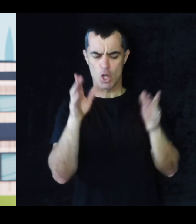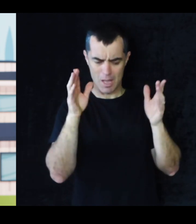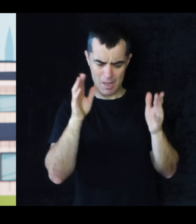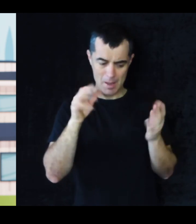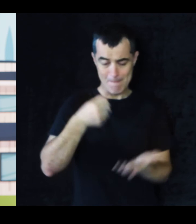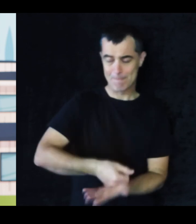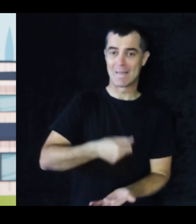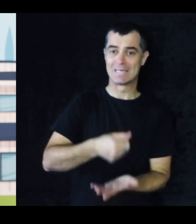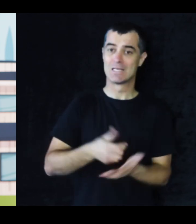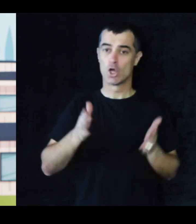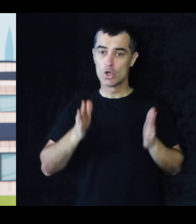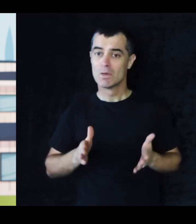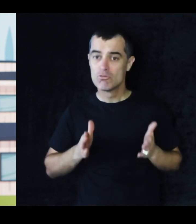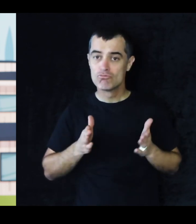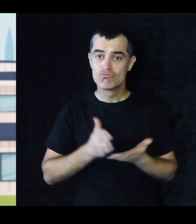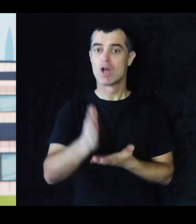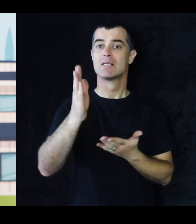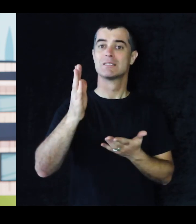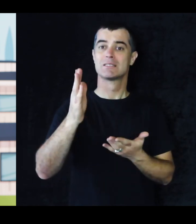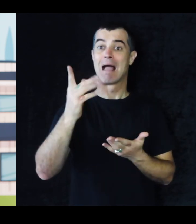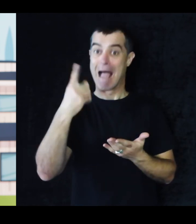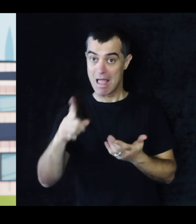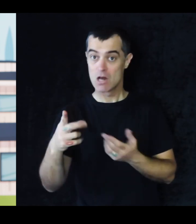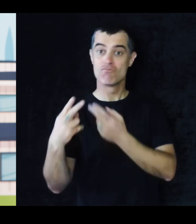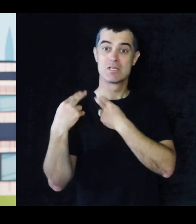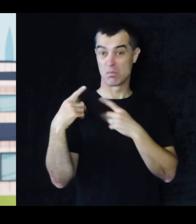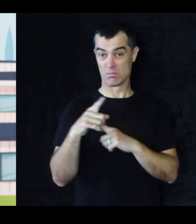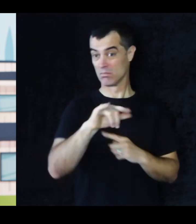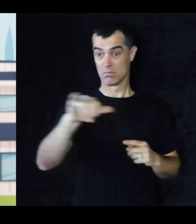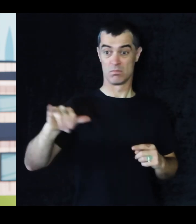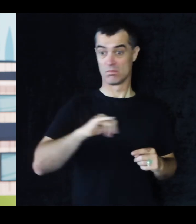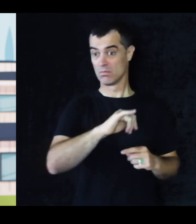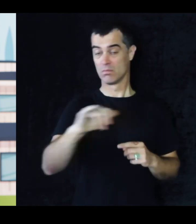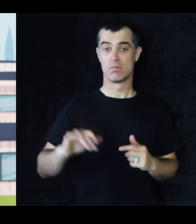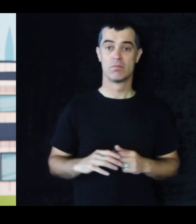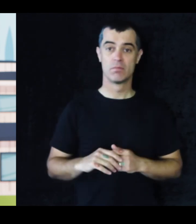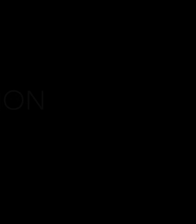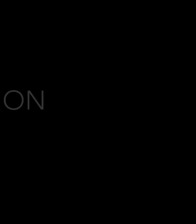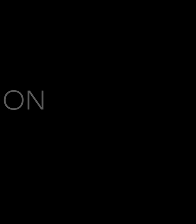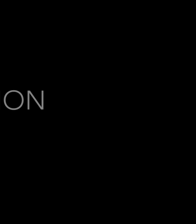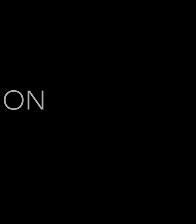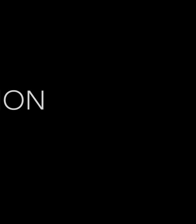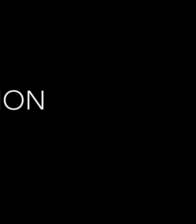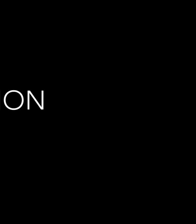the same basic human rights and responsibilities that you have got.